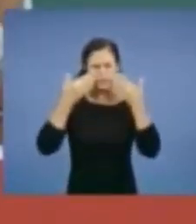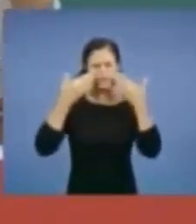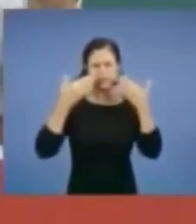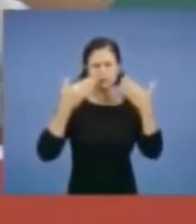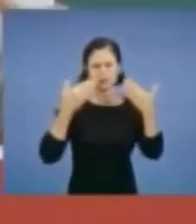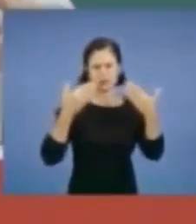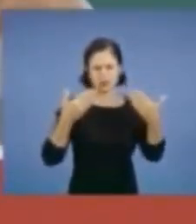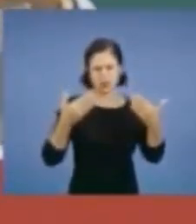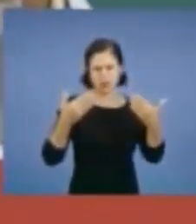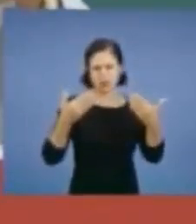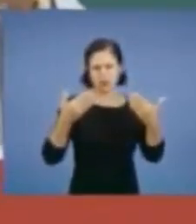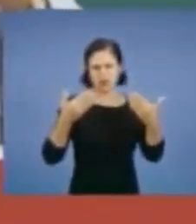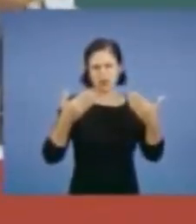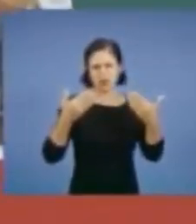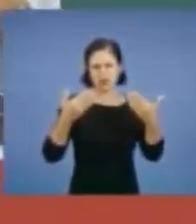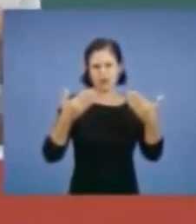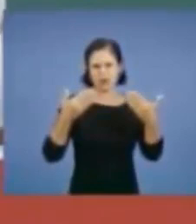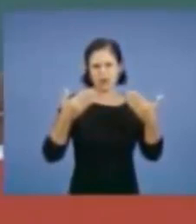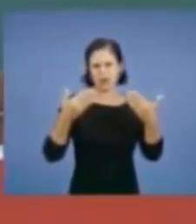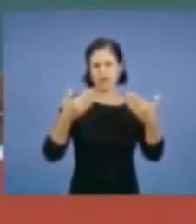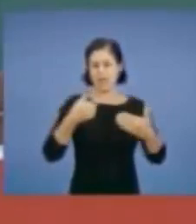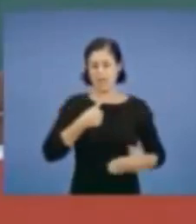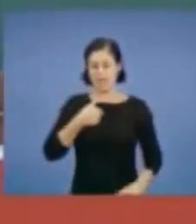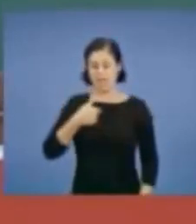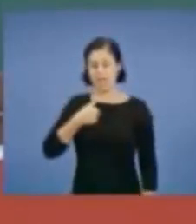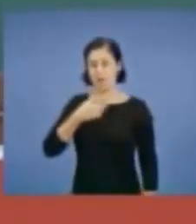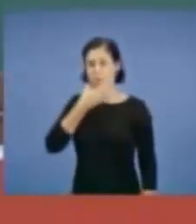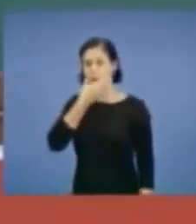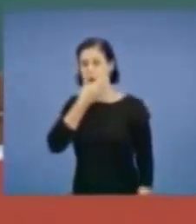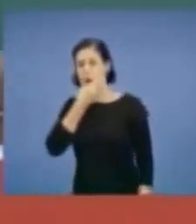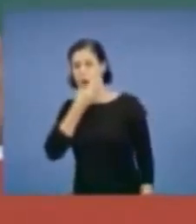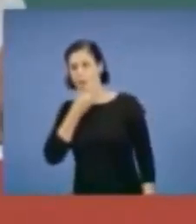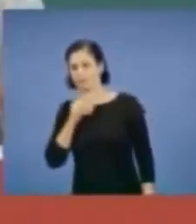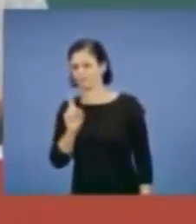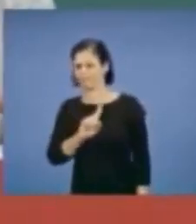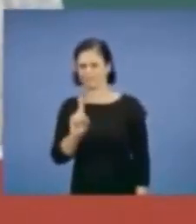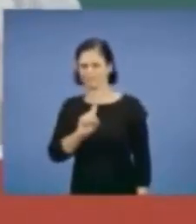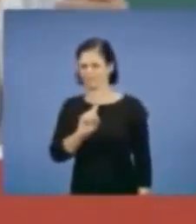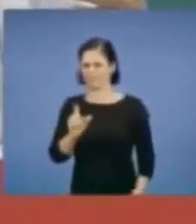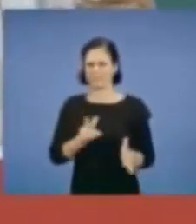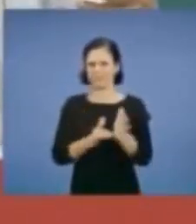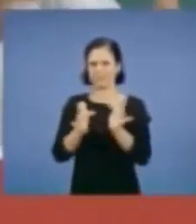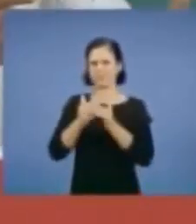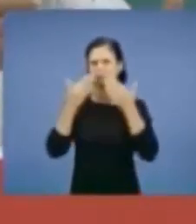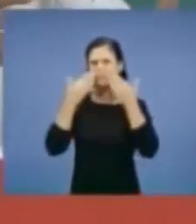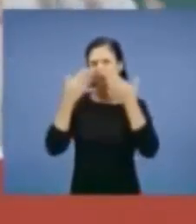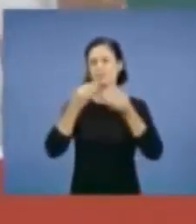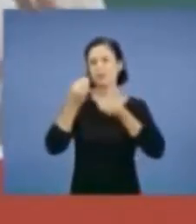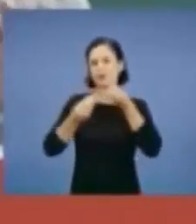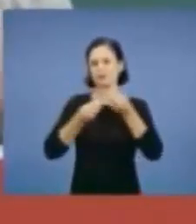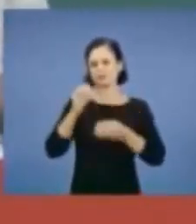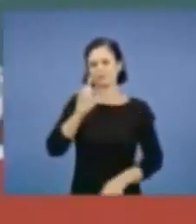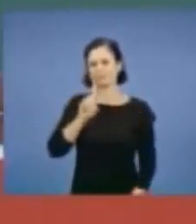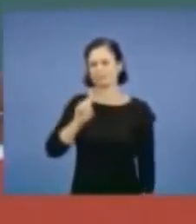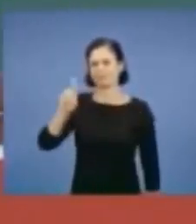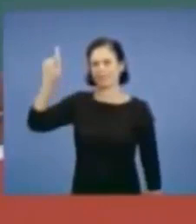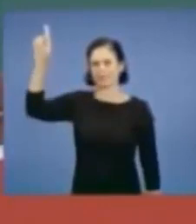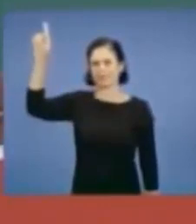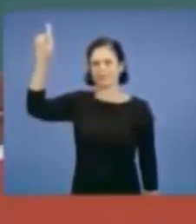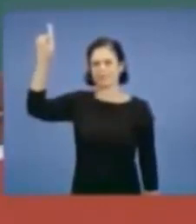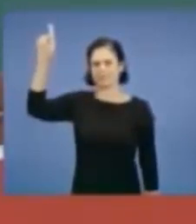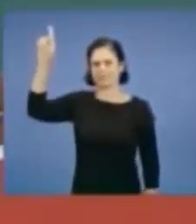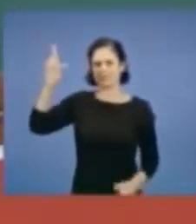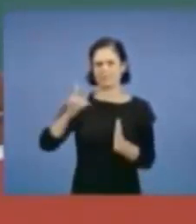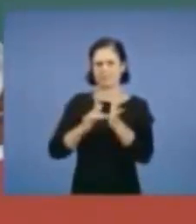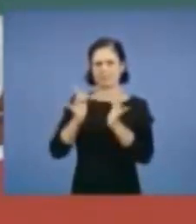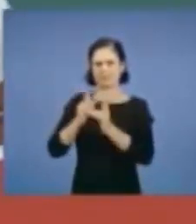disciples and to those that he knew as a man. Now he presents himself as God. Now